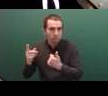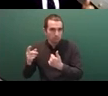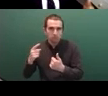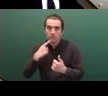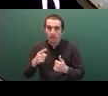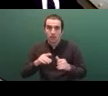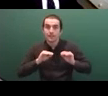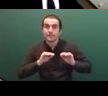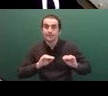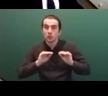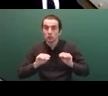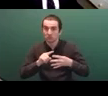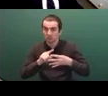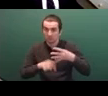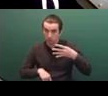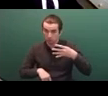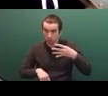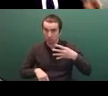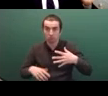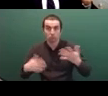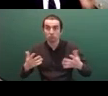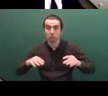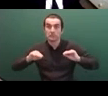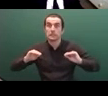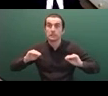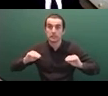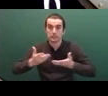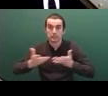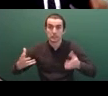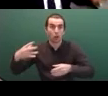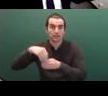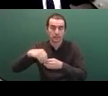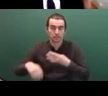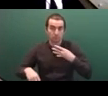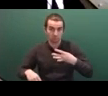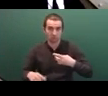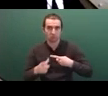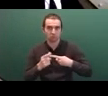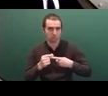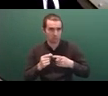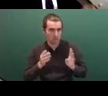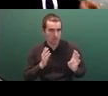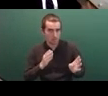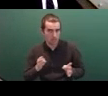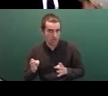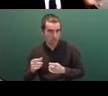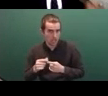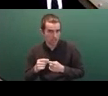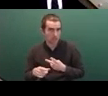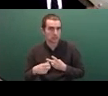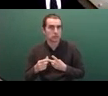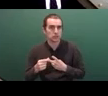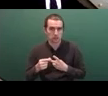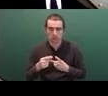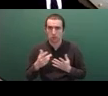teacher needs to know the different learning styles of the children, the different barriers that they face, the different reasonable adjustments that they need, and the